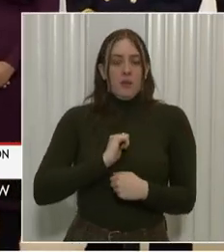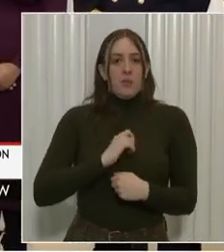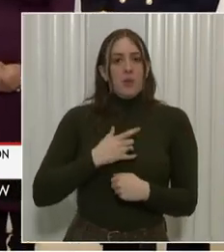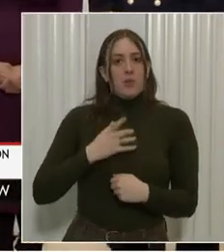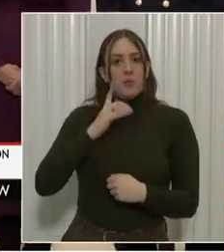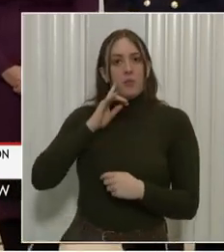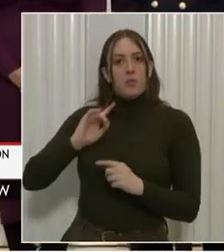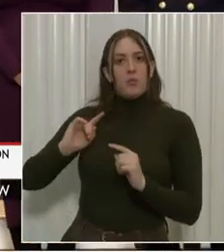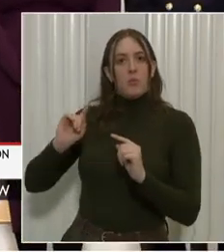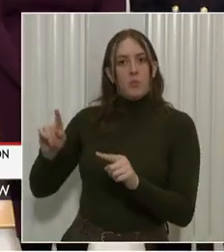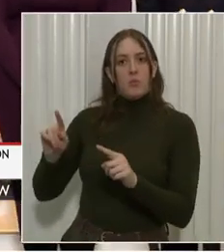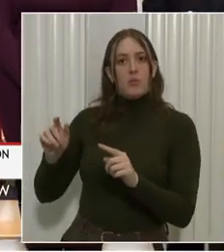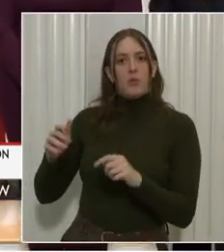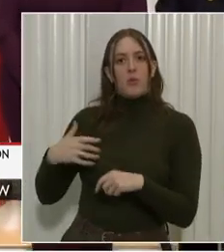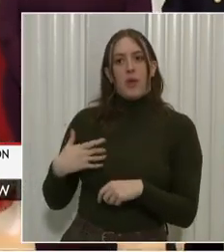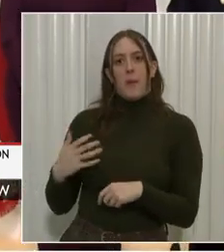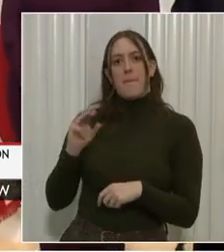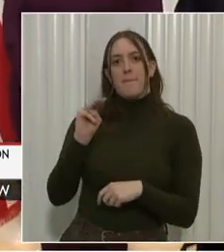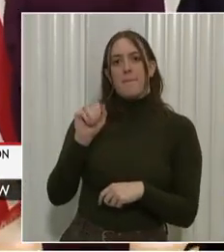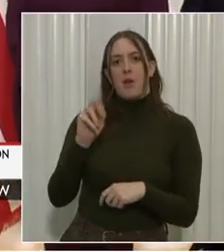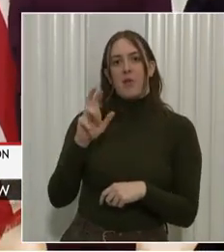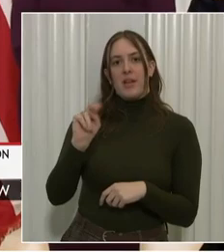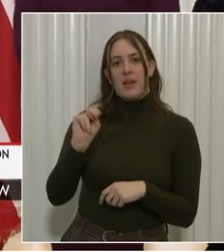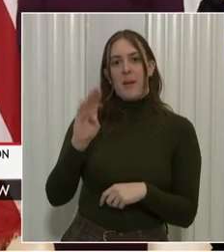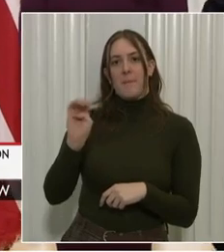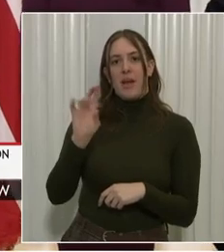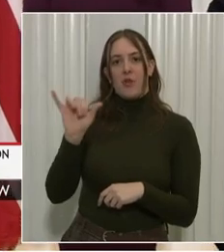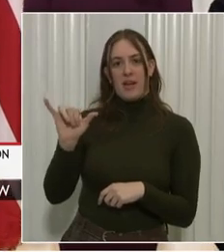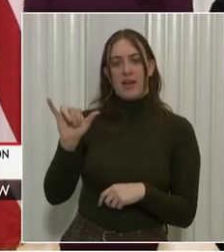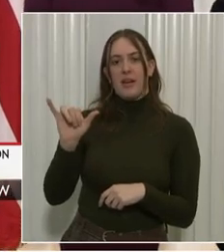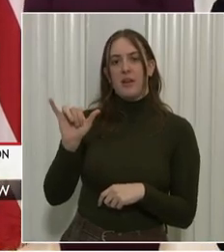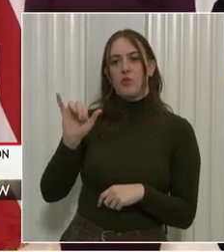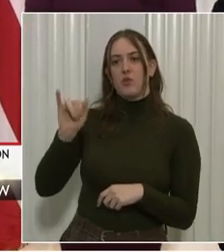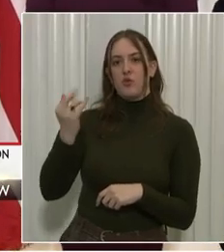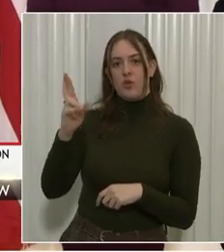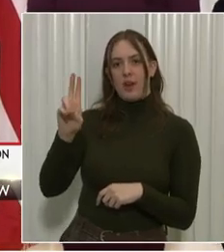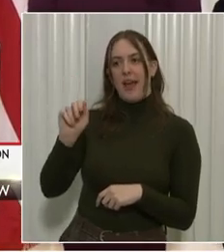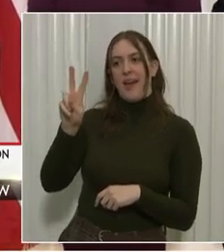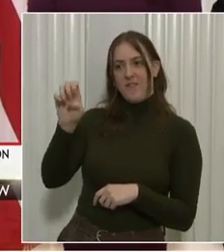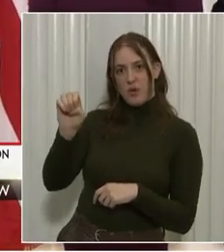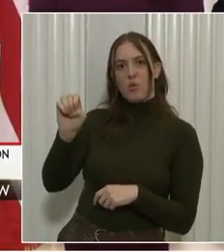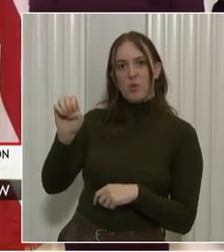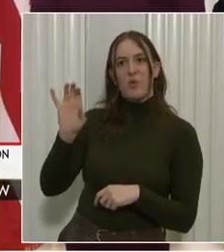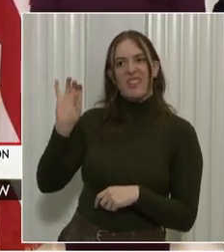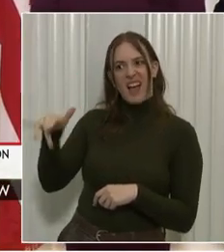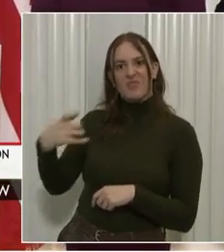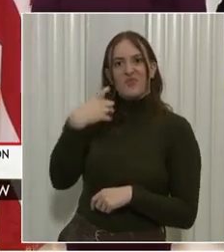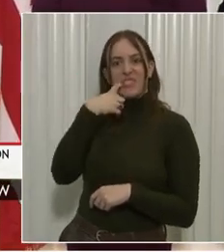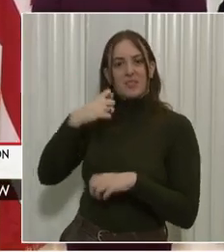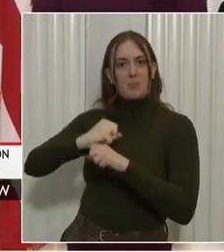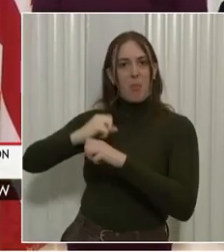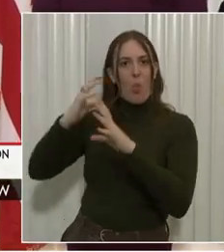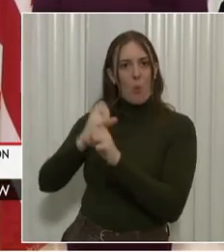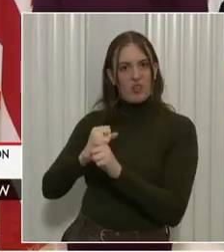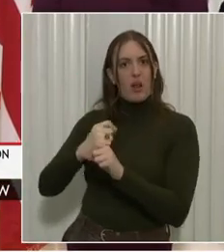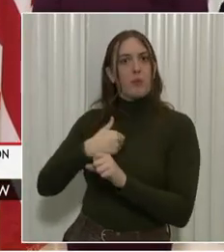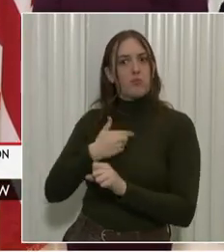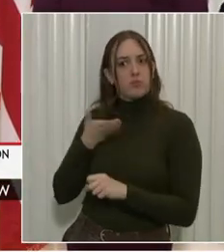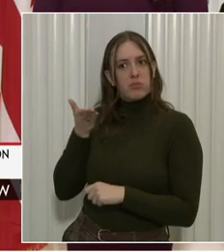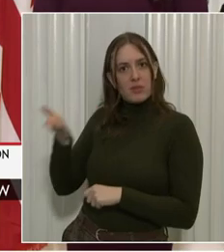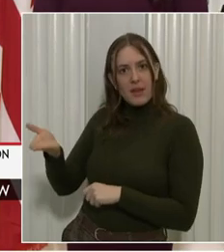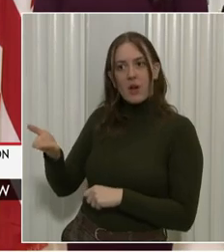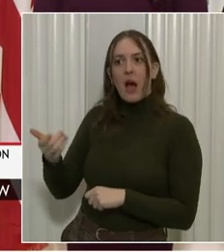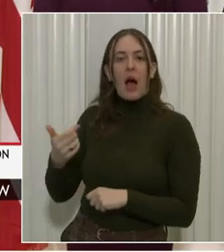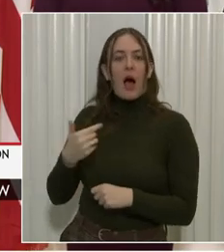Marion Barry Jr. Avenue. I had gotten the report of an explosion, and I didn't have